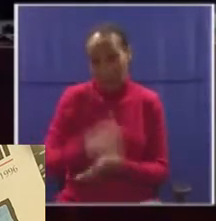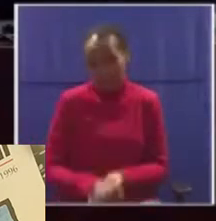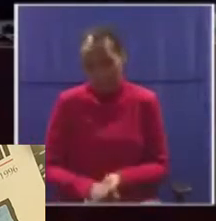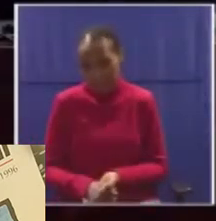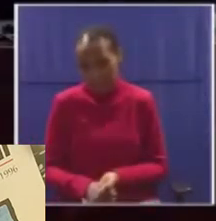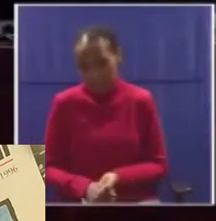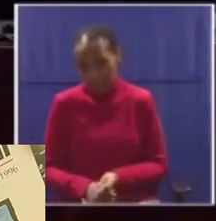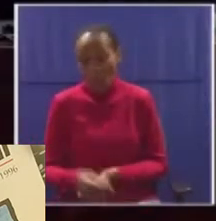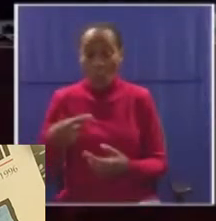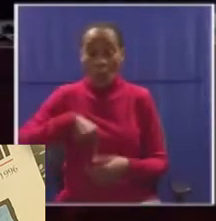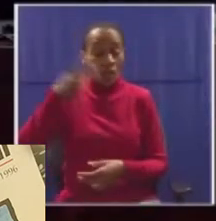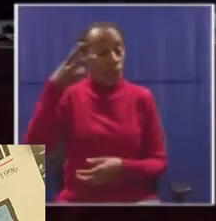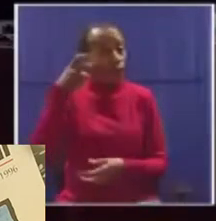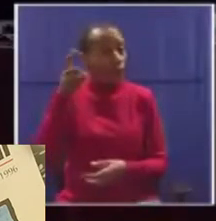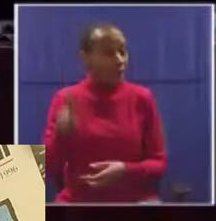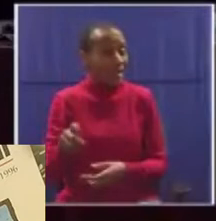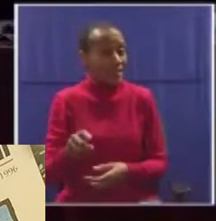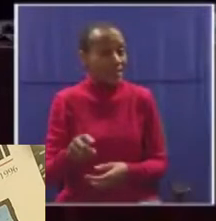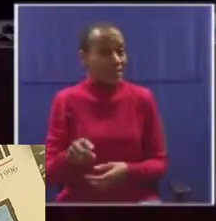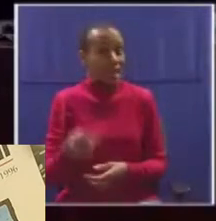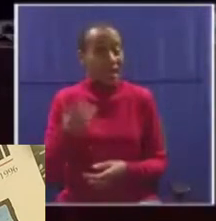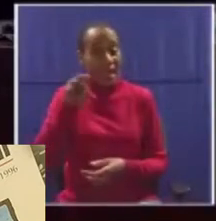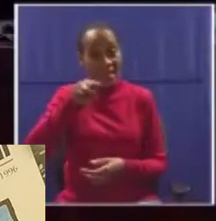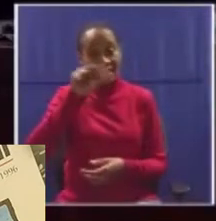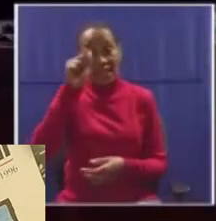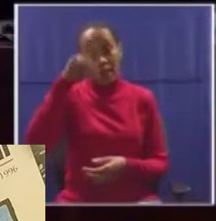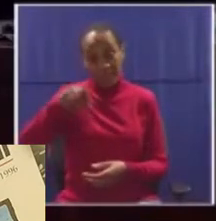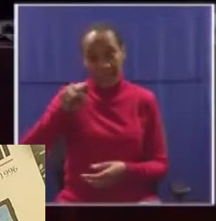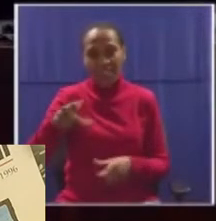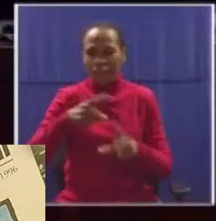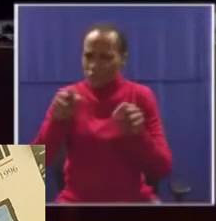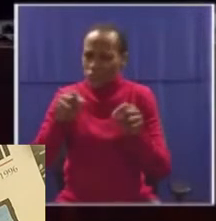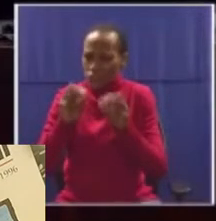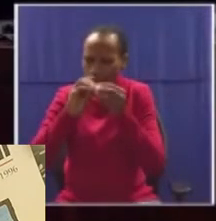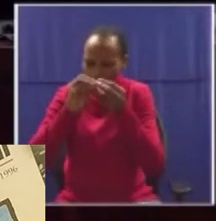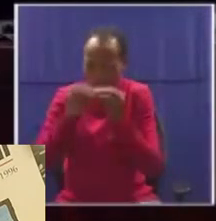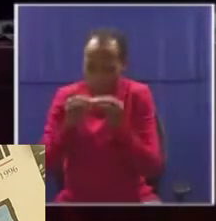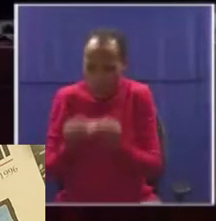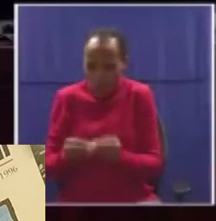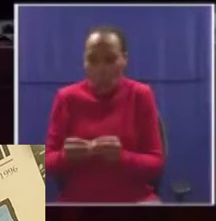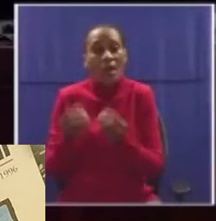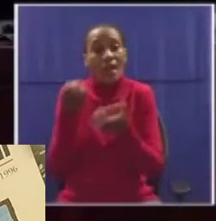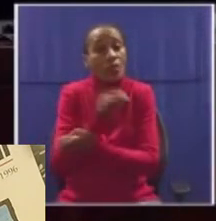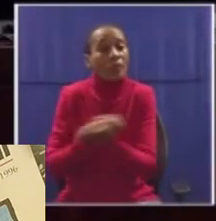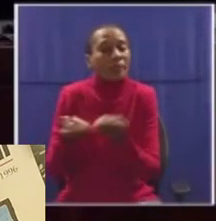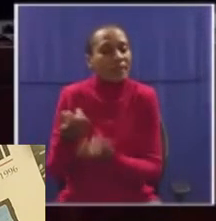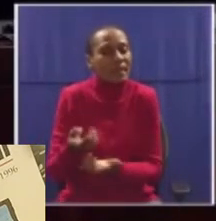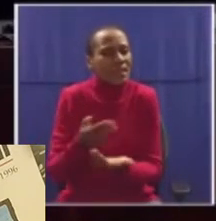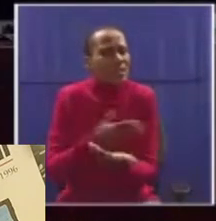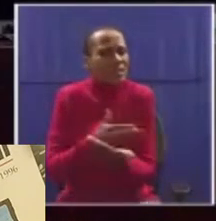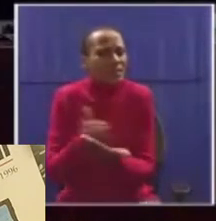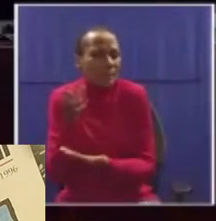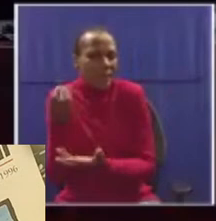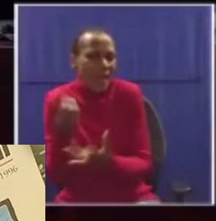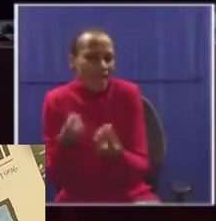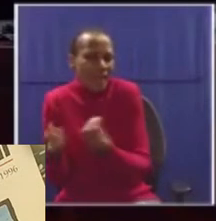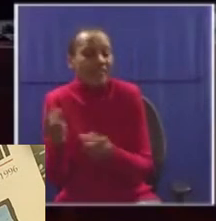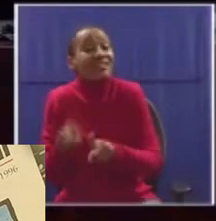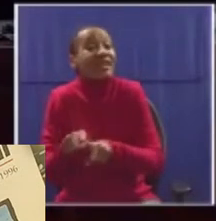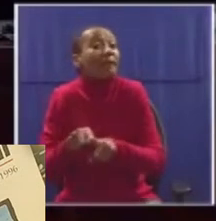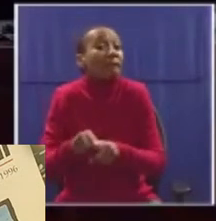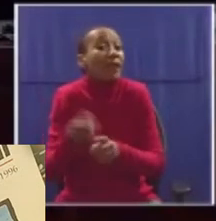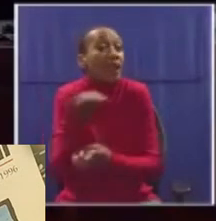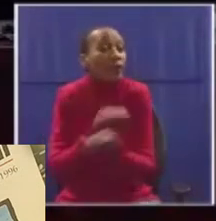it was submitted that the intelligent service of the saps already designs builds and manufactures some categories of listed